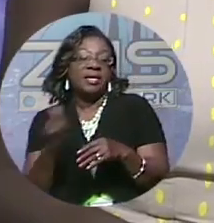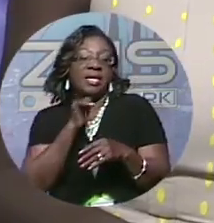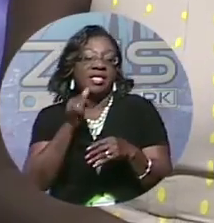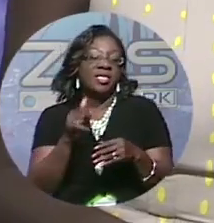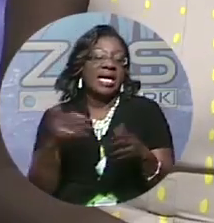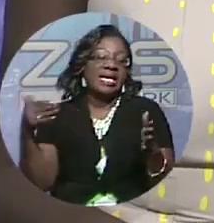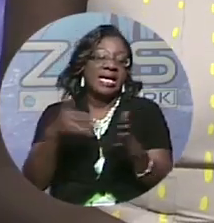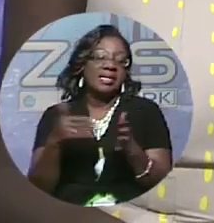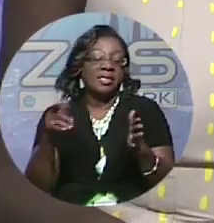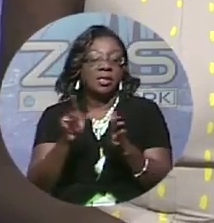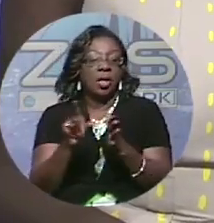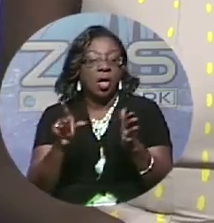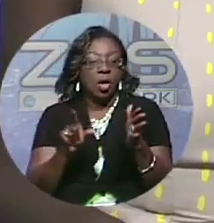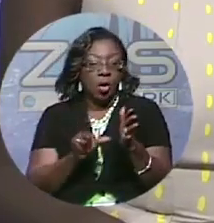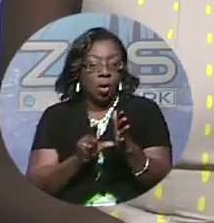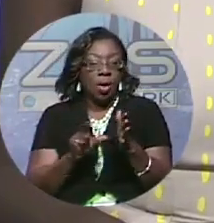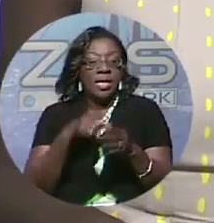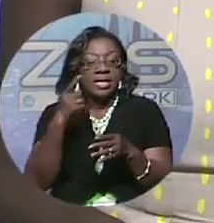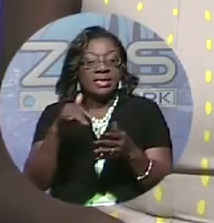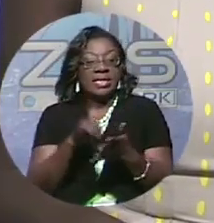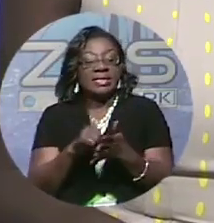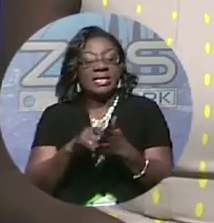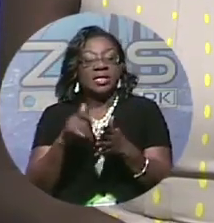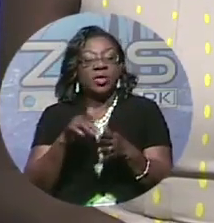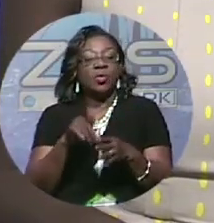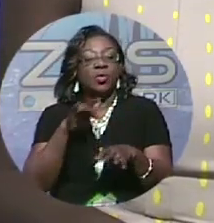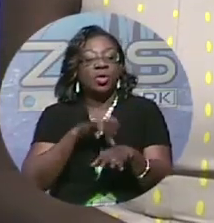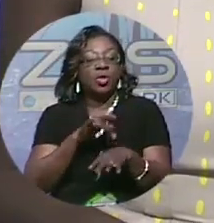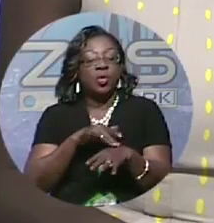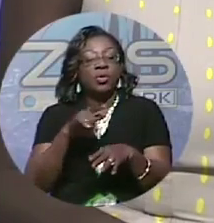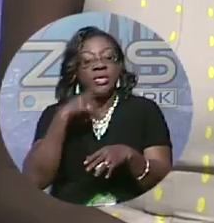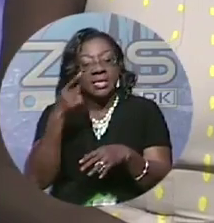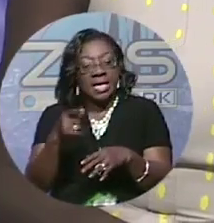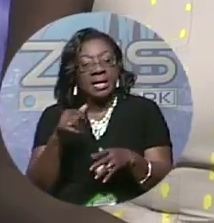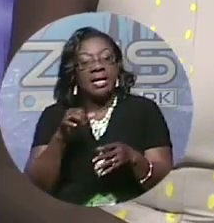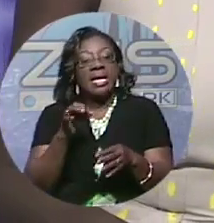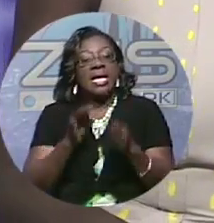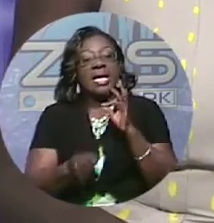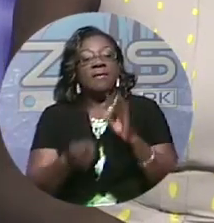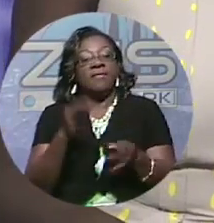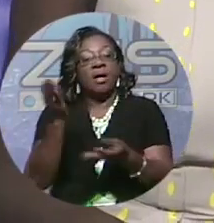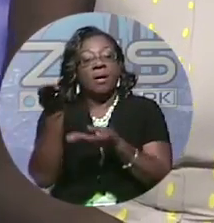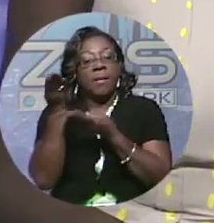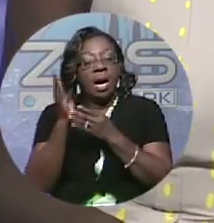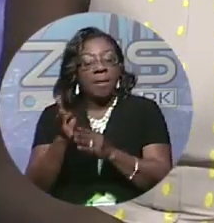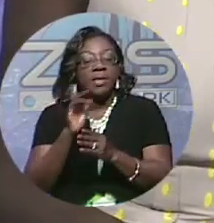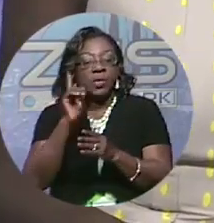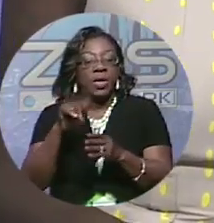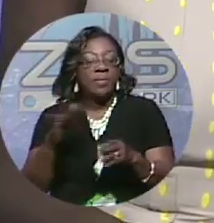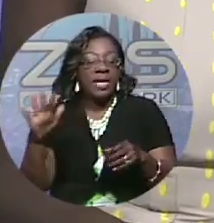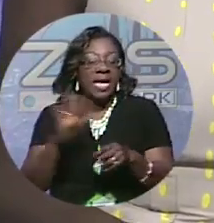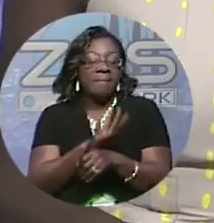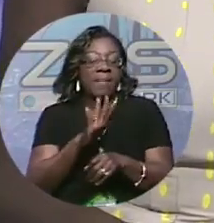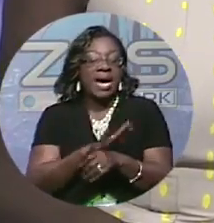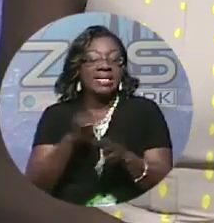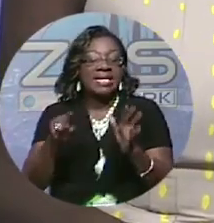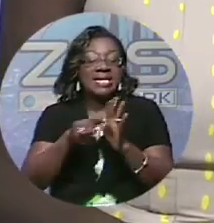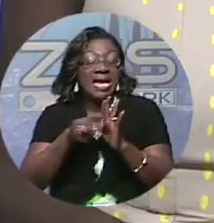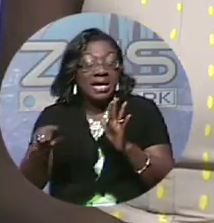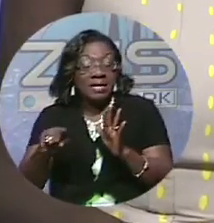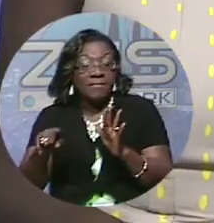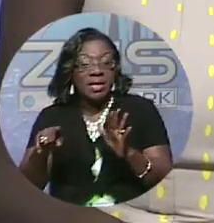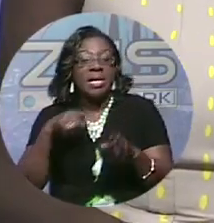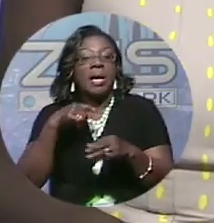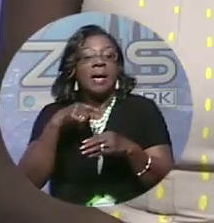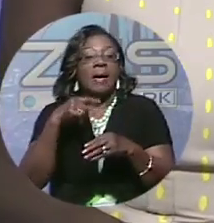terrorism initiatives. The minister says it's too early to tell if the Bahamas will be impacted negatively, but officials must also confirm the facts